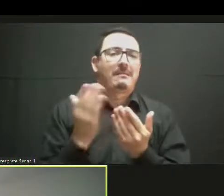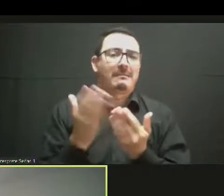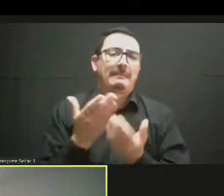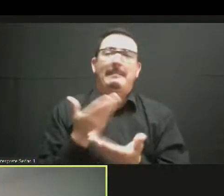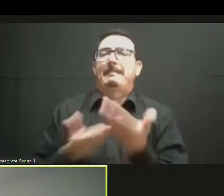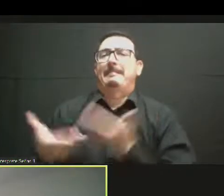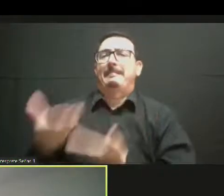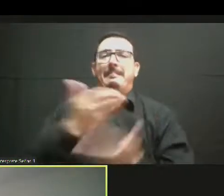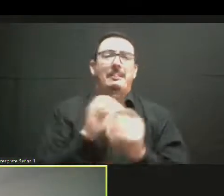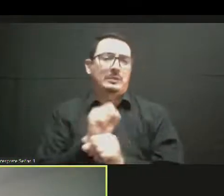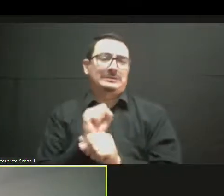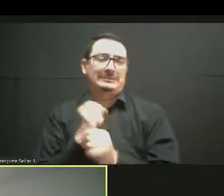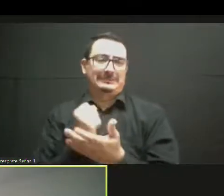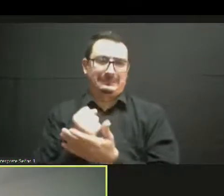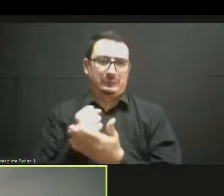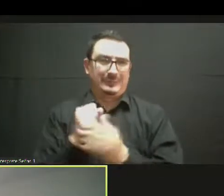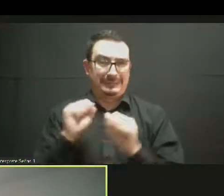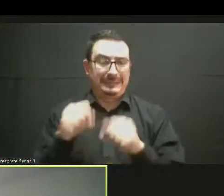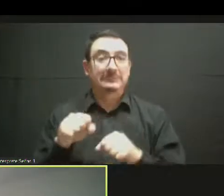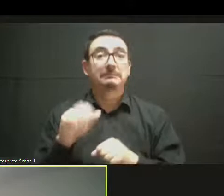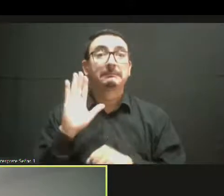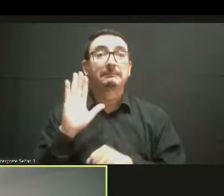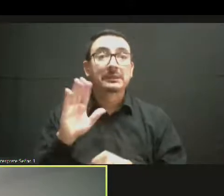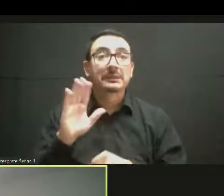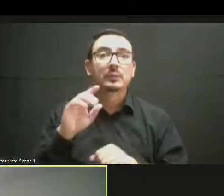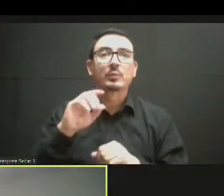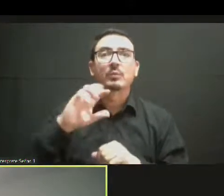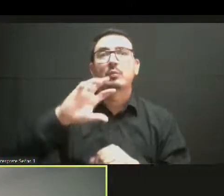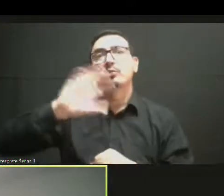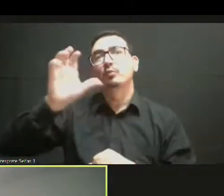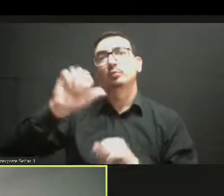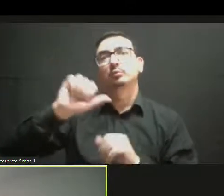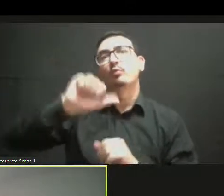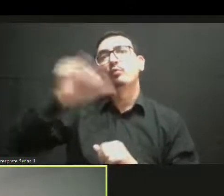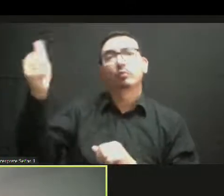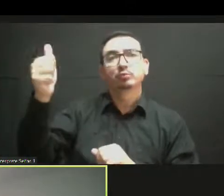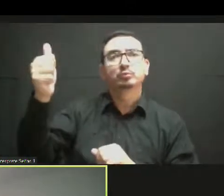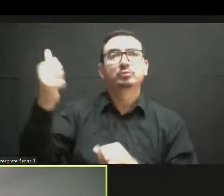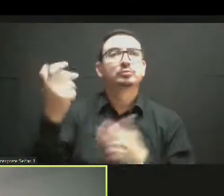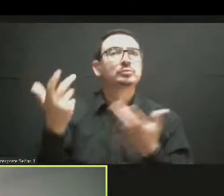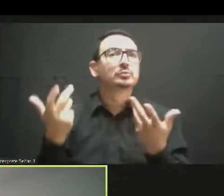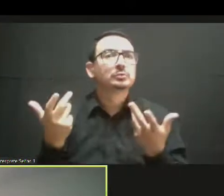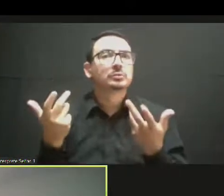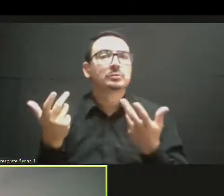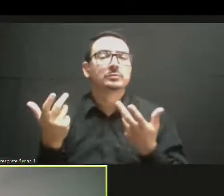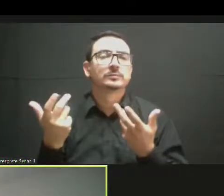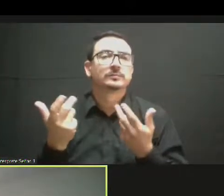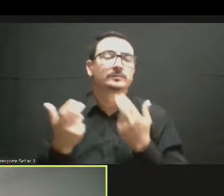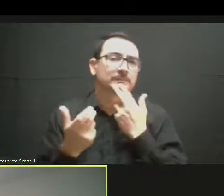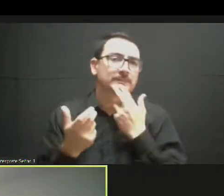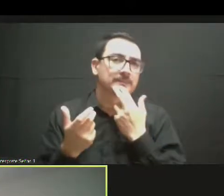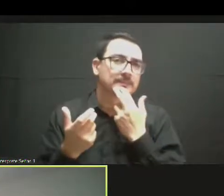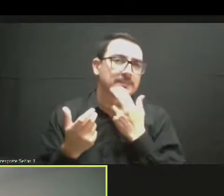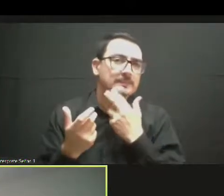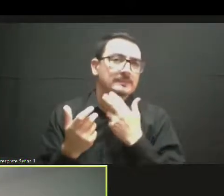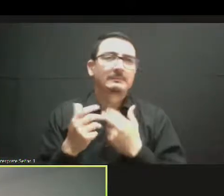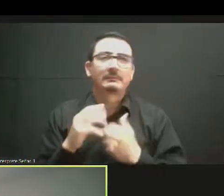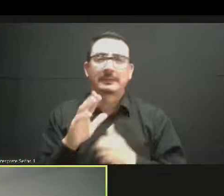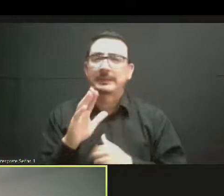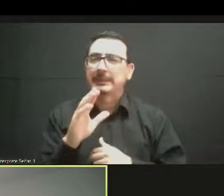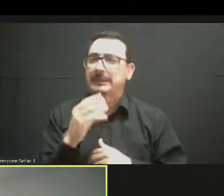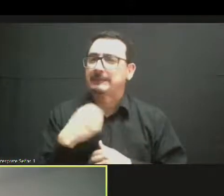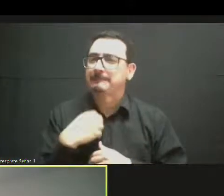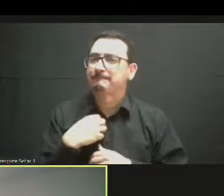very interesting feature that we've been experiencing. Aside from corporate